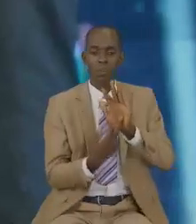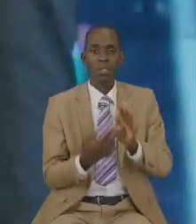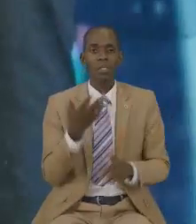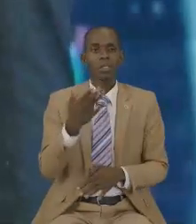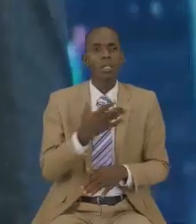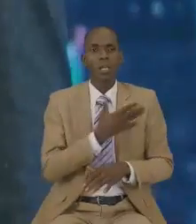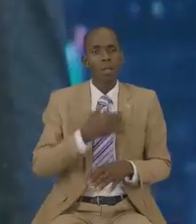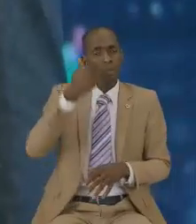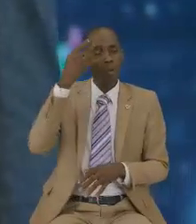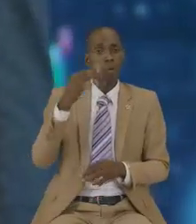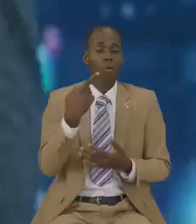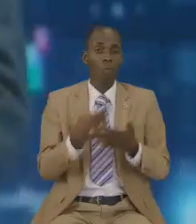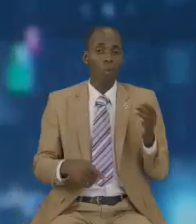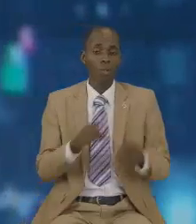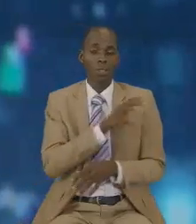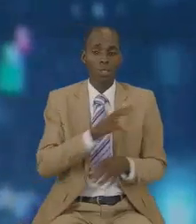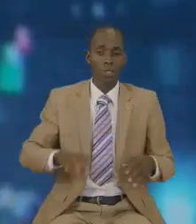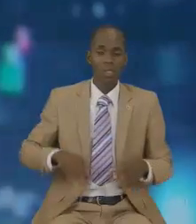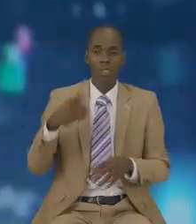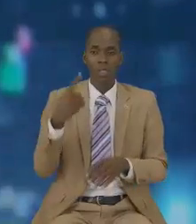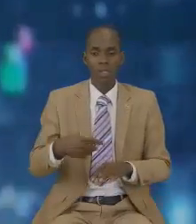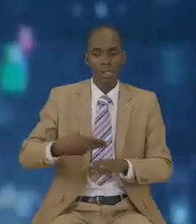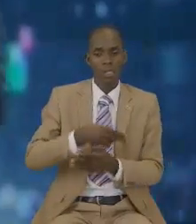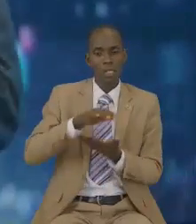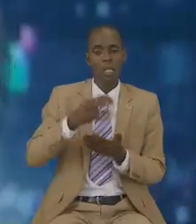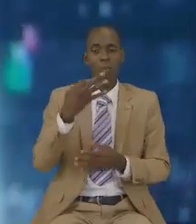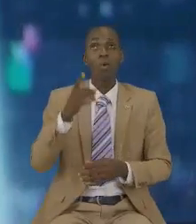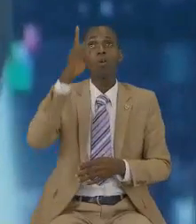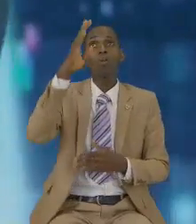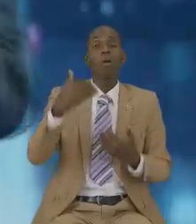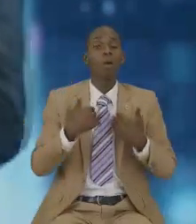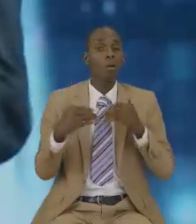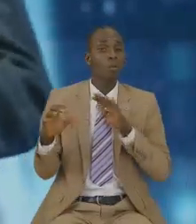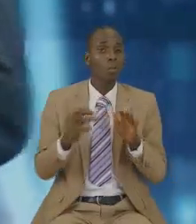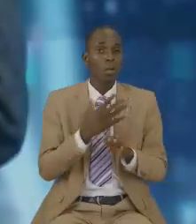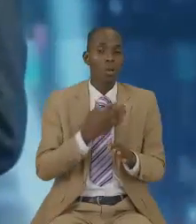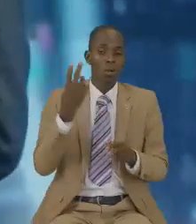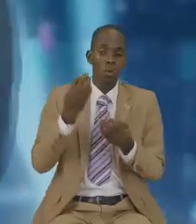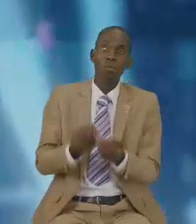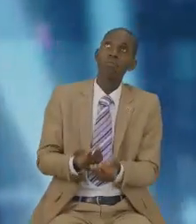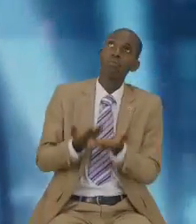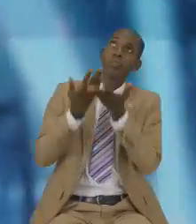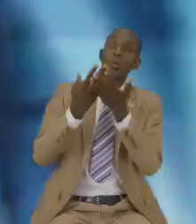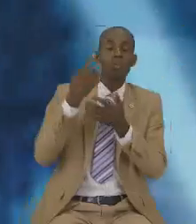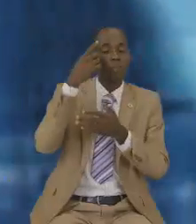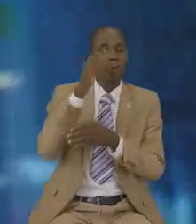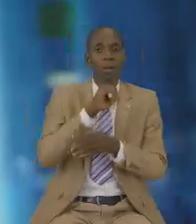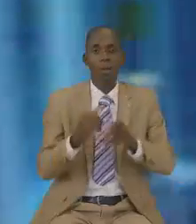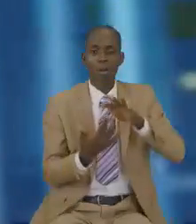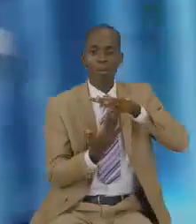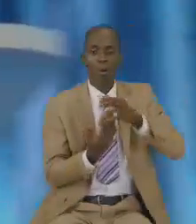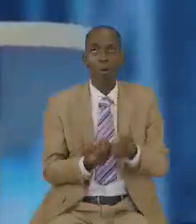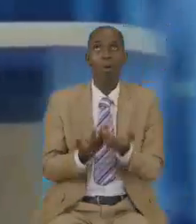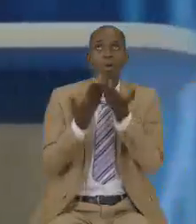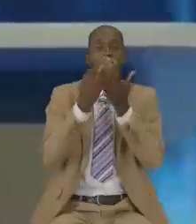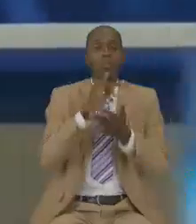what Christ, the Lamb of God, had done, and he was offered it for a burnt offering wholly unto the